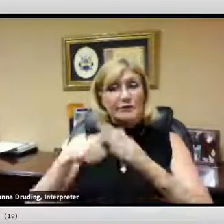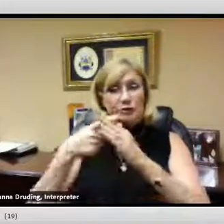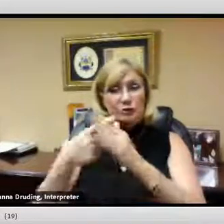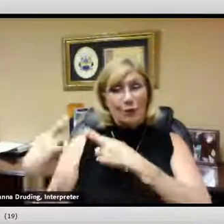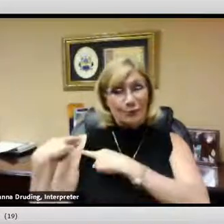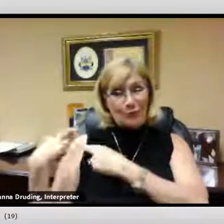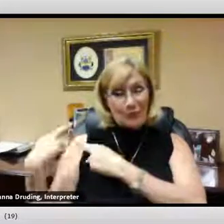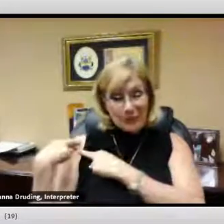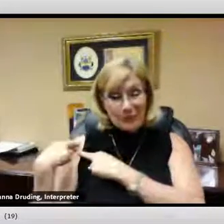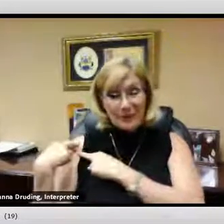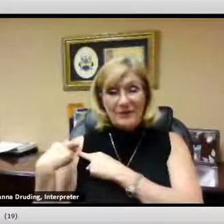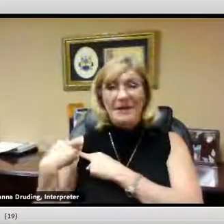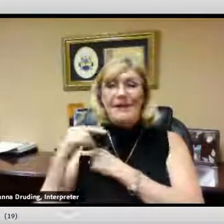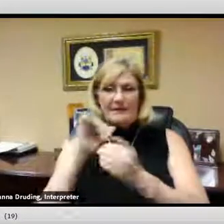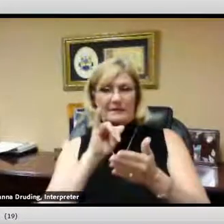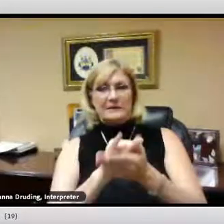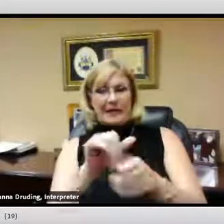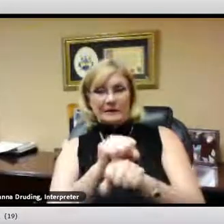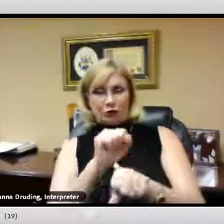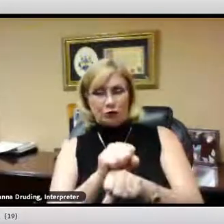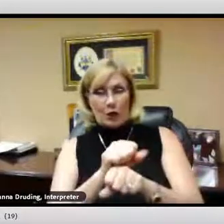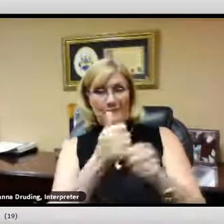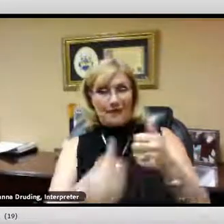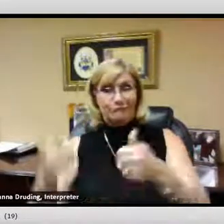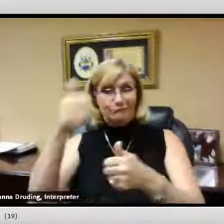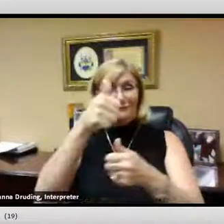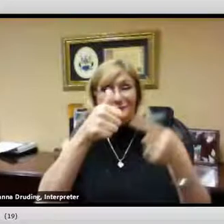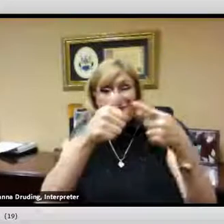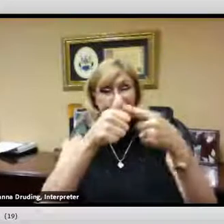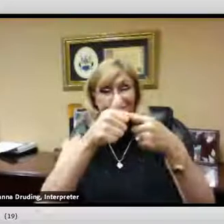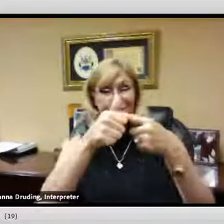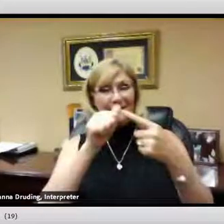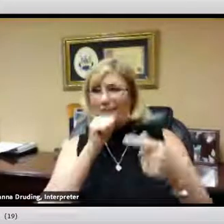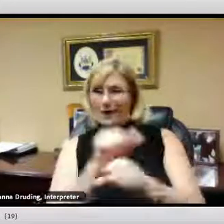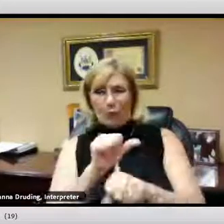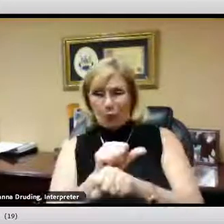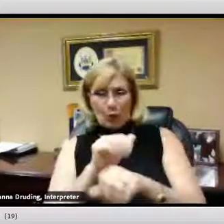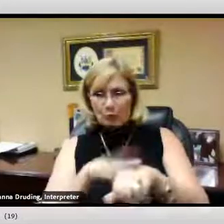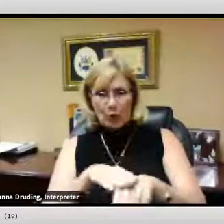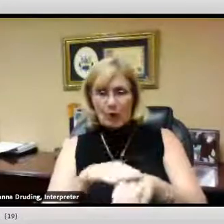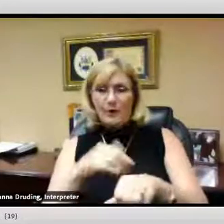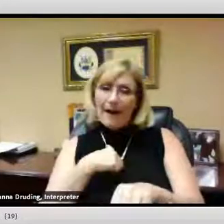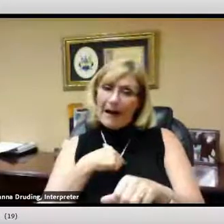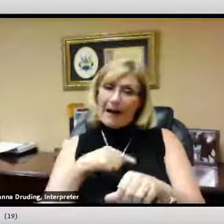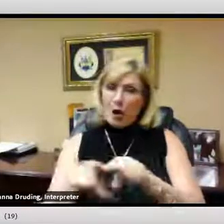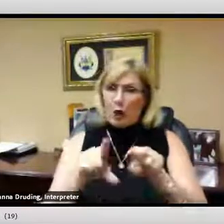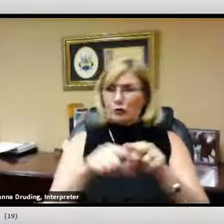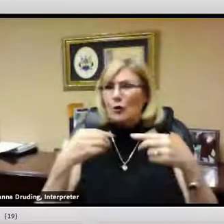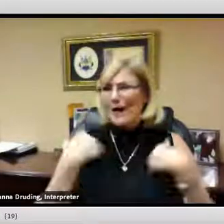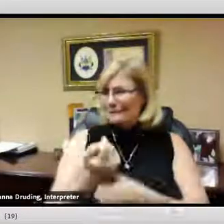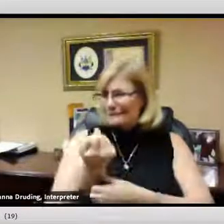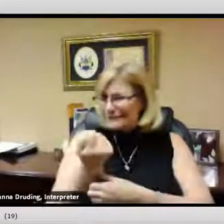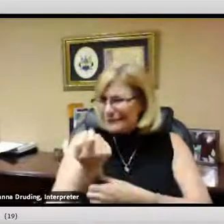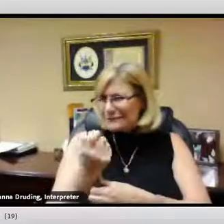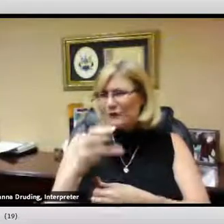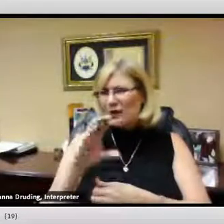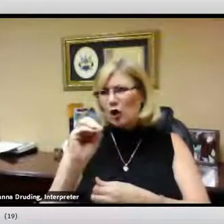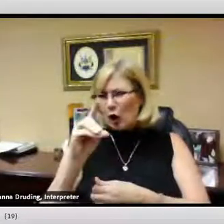some responsibilities in this position that he hadn't worked on. I had a little bit of coding